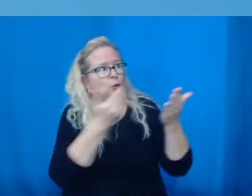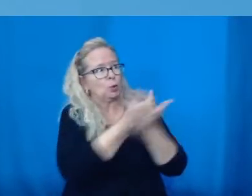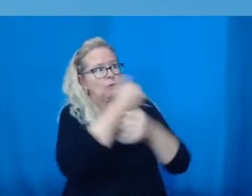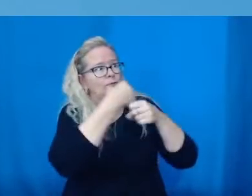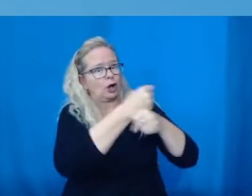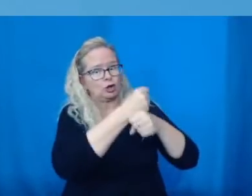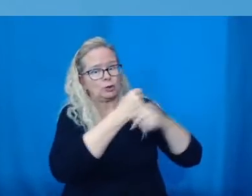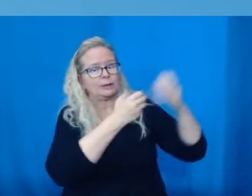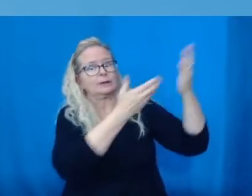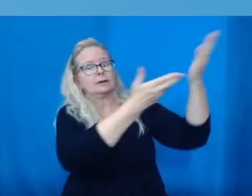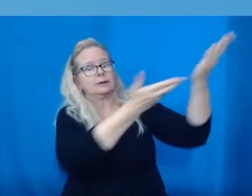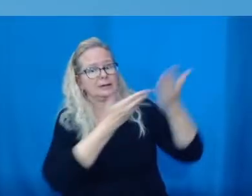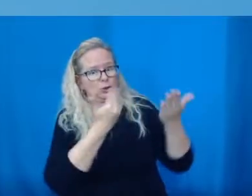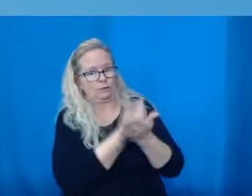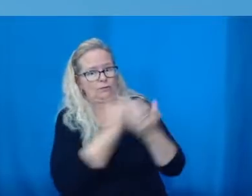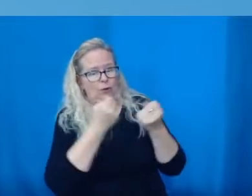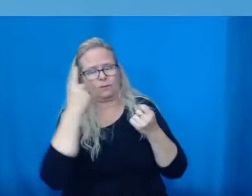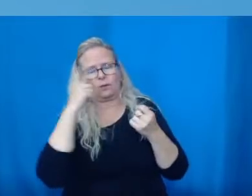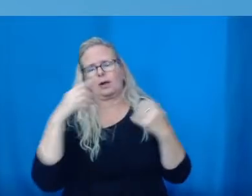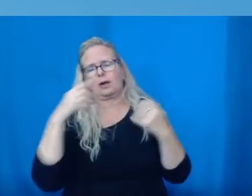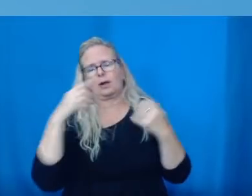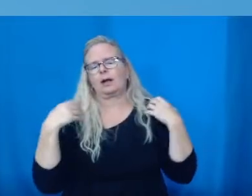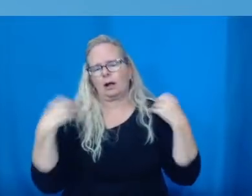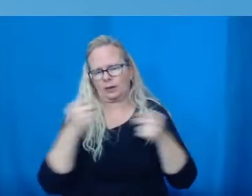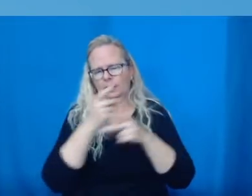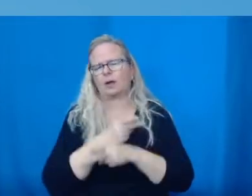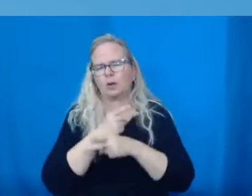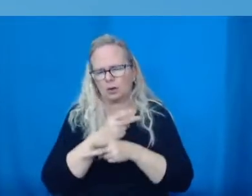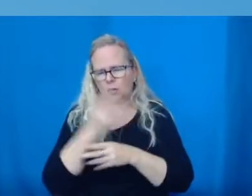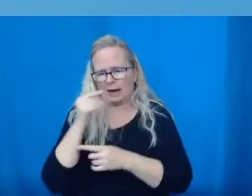designations, such as 95 PFE, that are used.